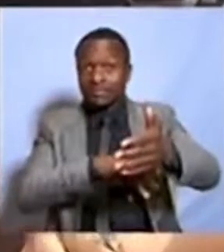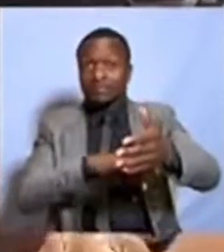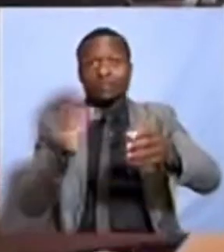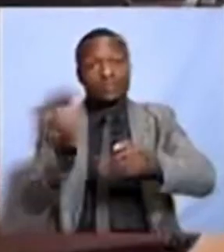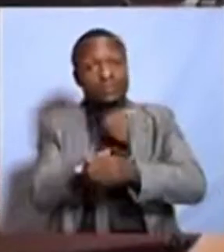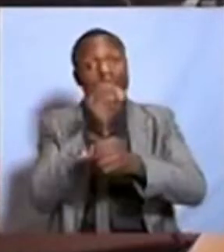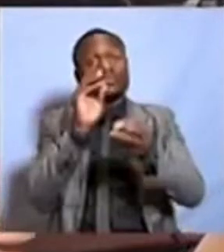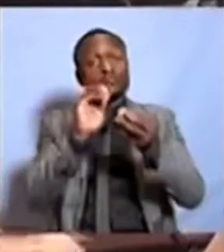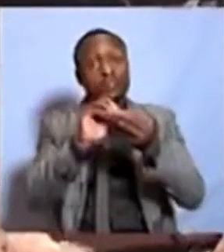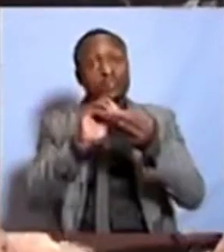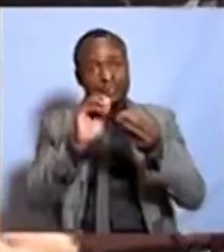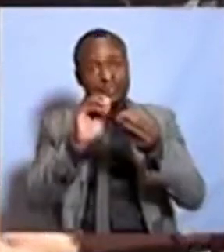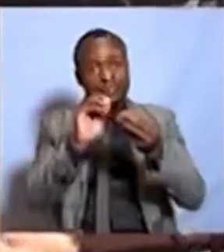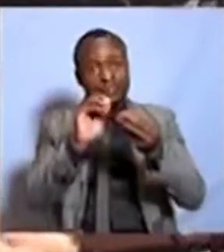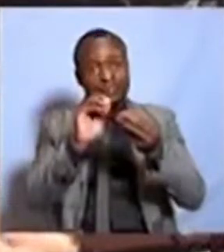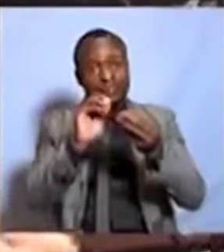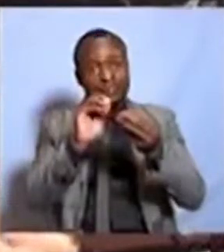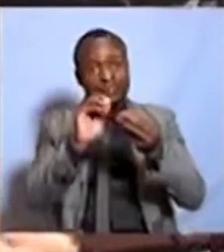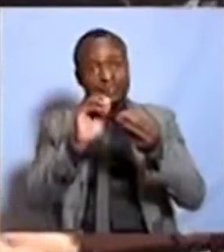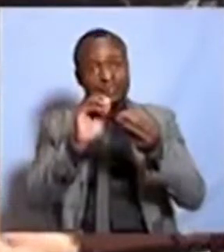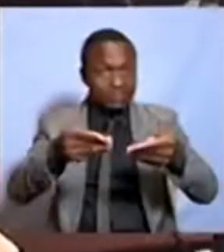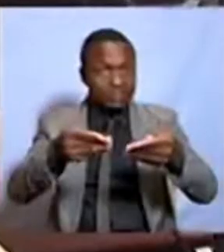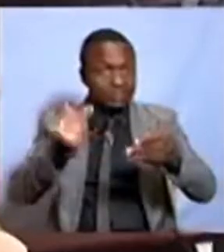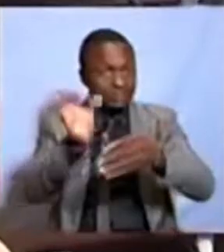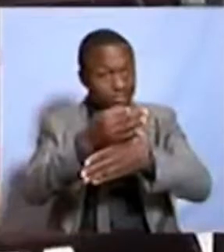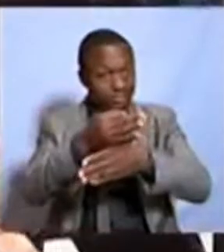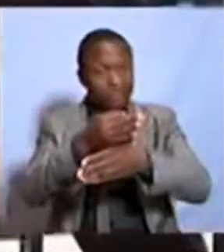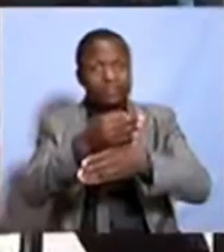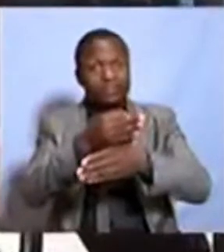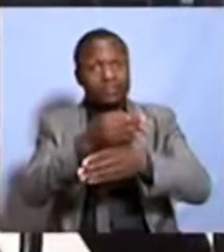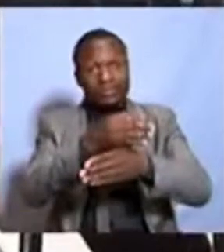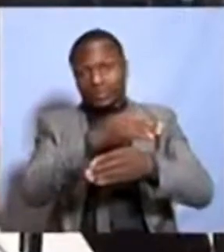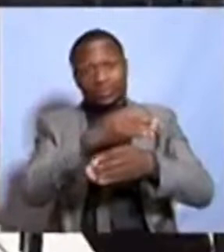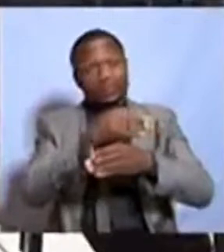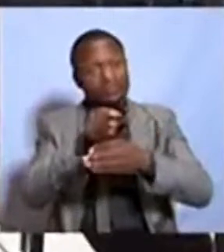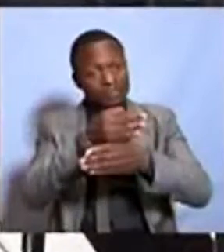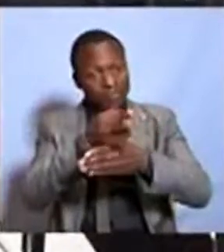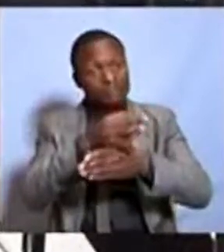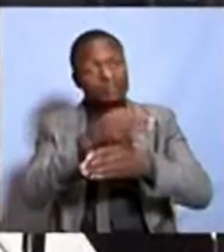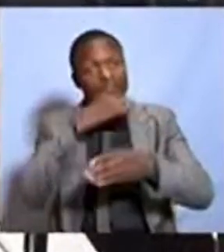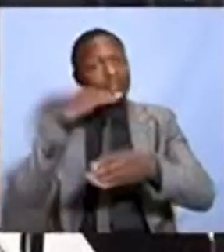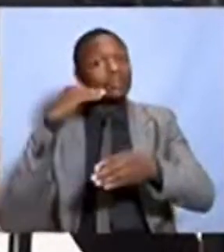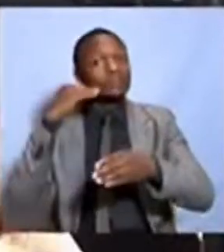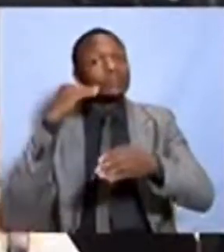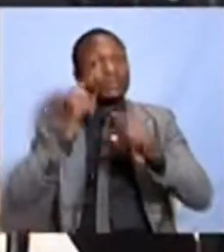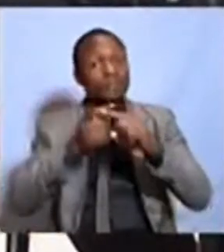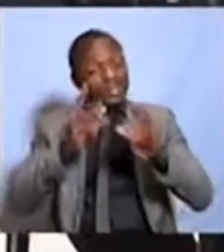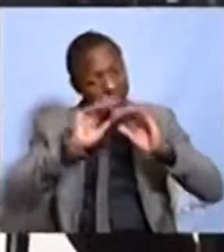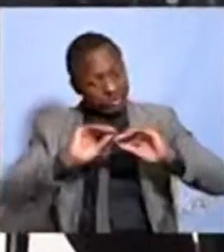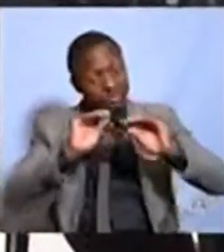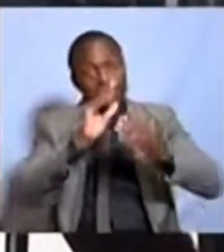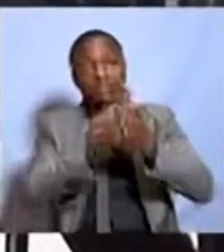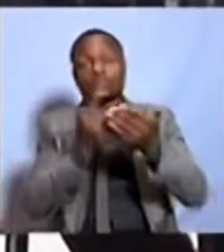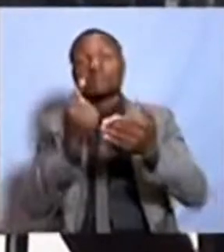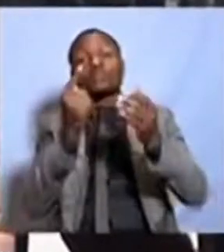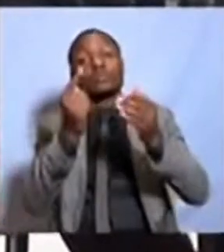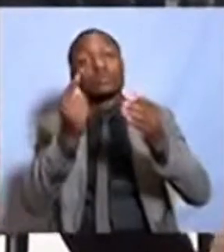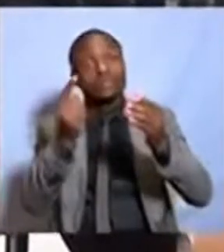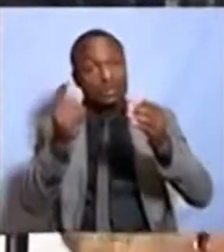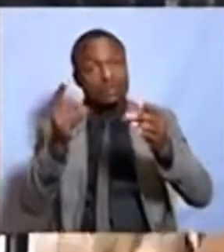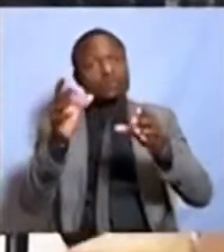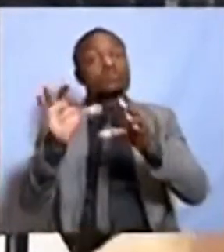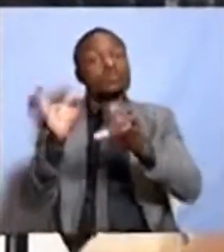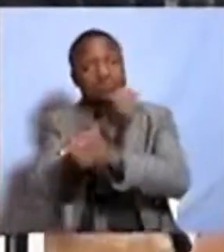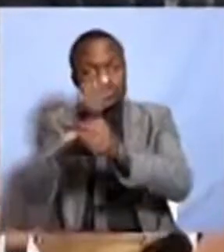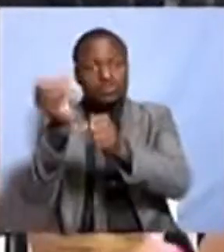saying about even if you give a fish to a farmer or a starving family, you need to teach somebody how to fish so that they can have that